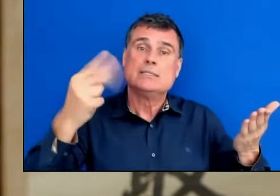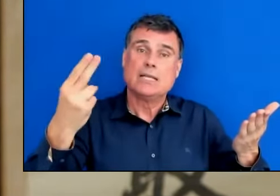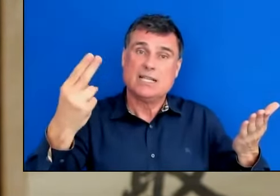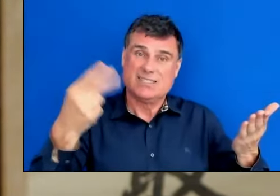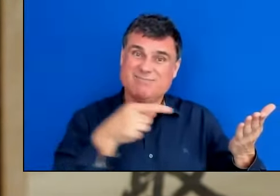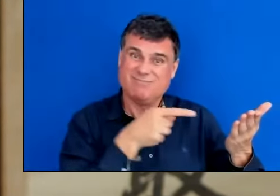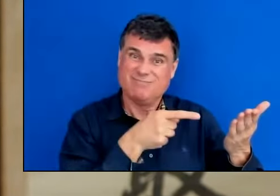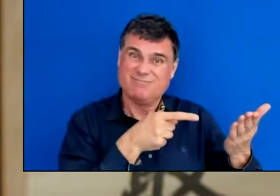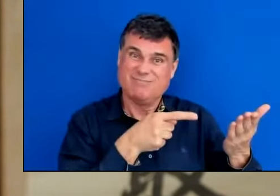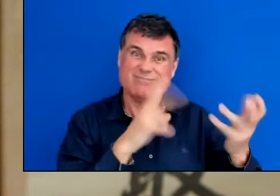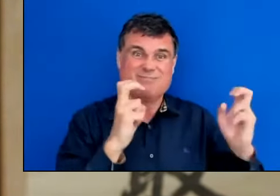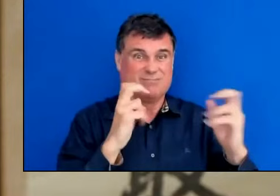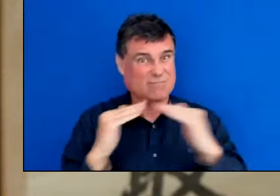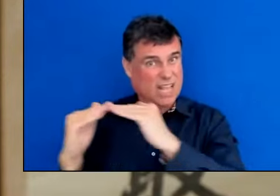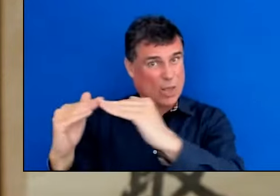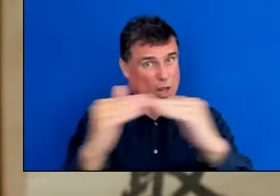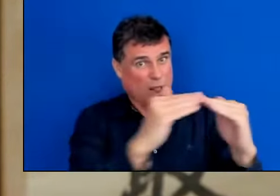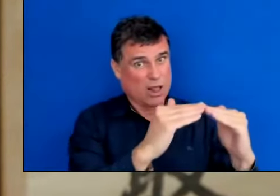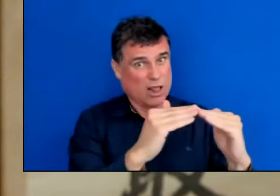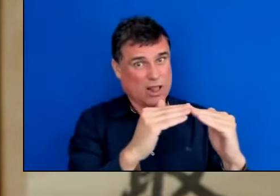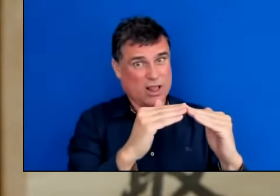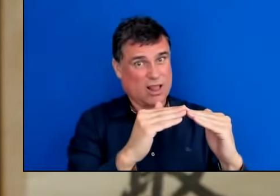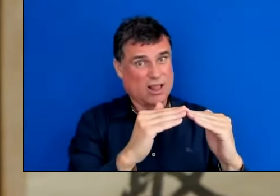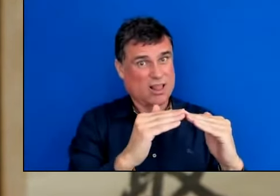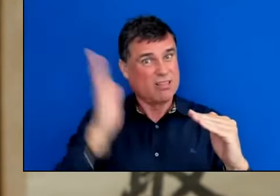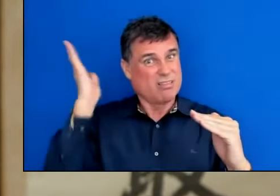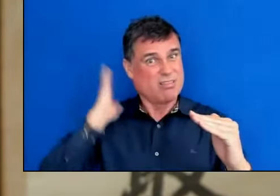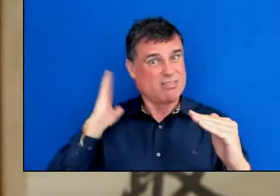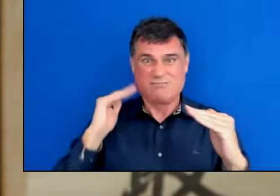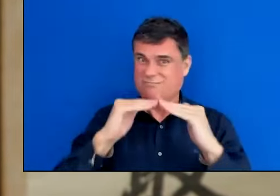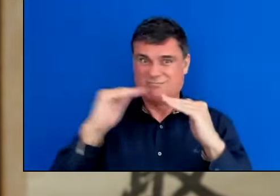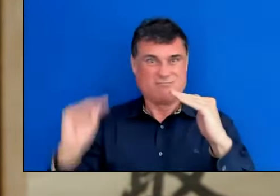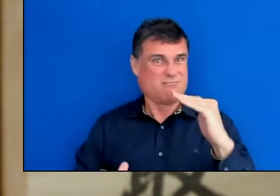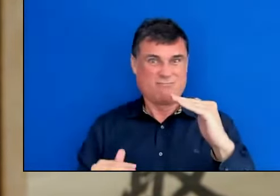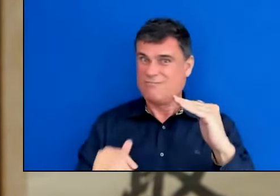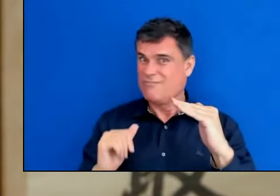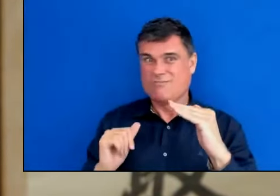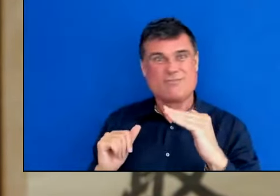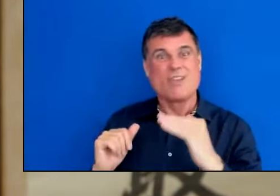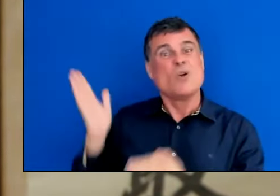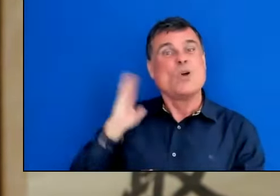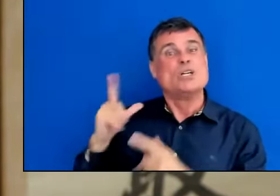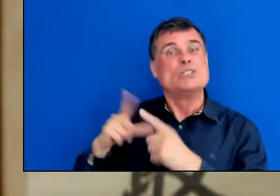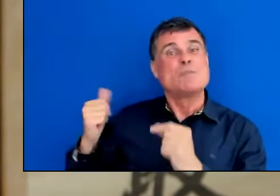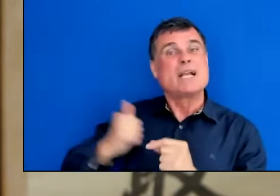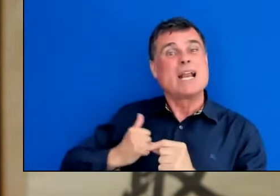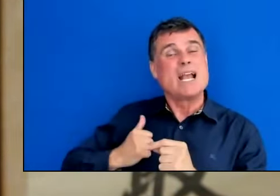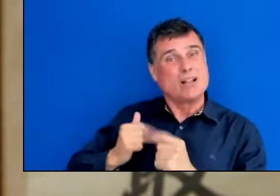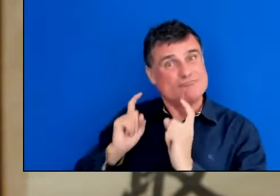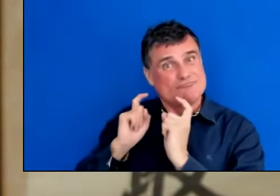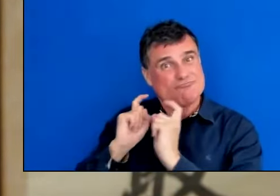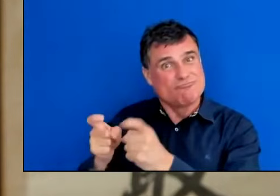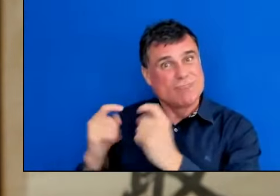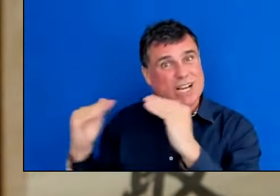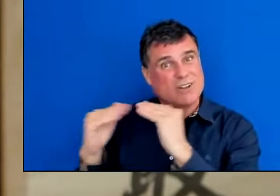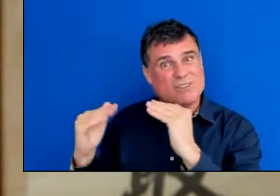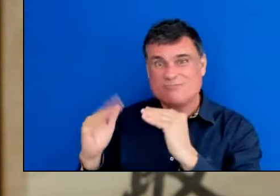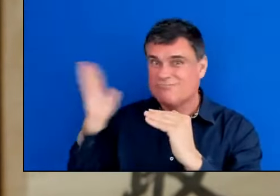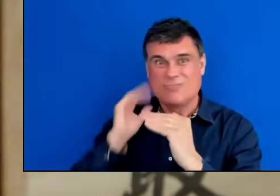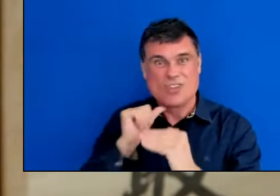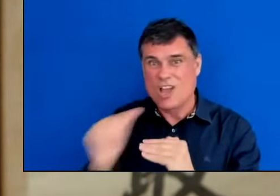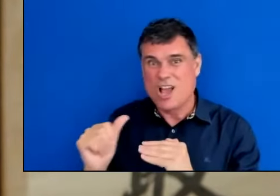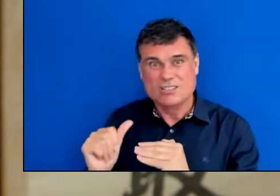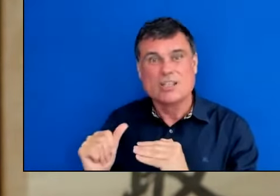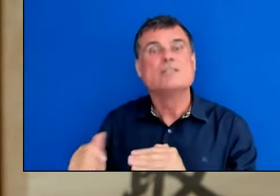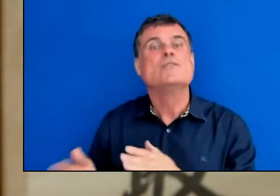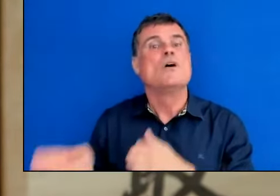in the 1940s. We also extend our thanks to Honourable David Eby, BC's Attorney